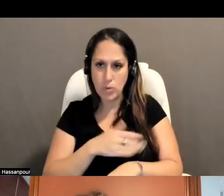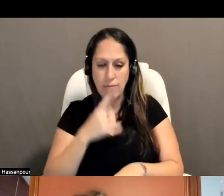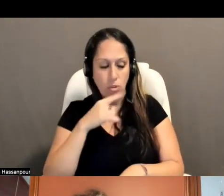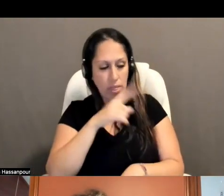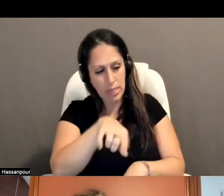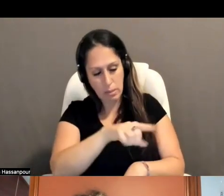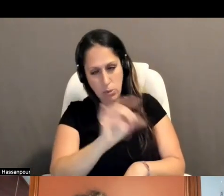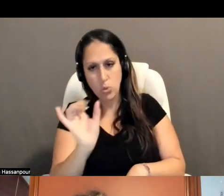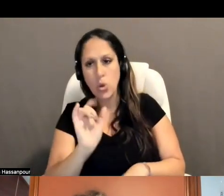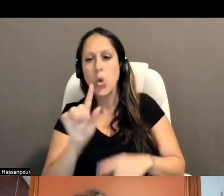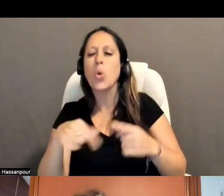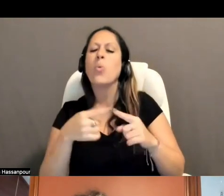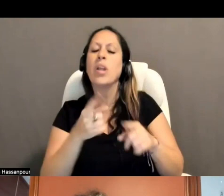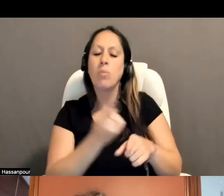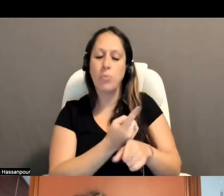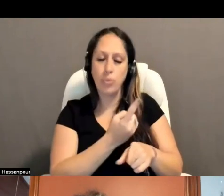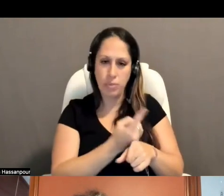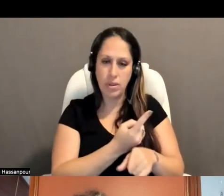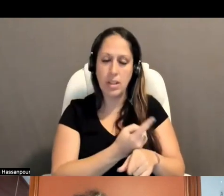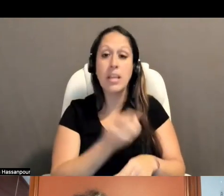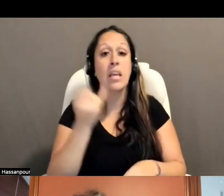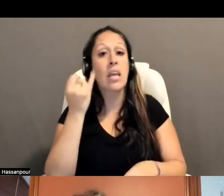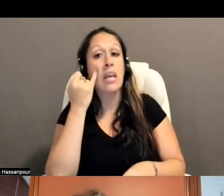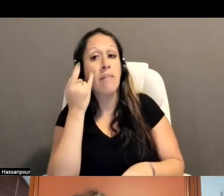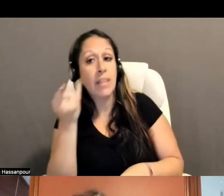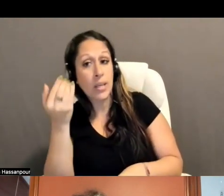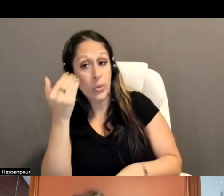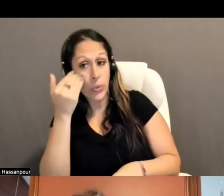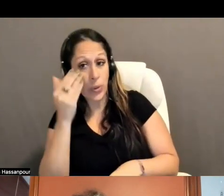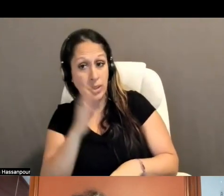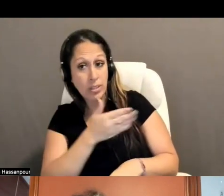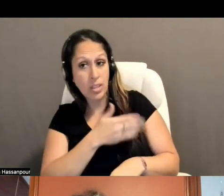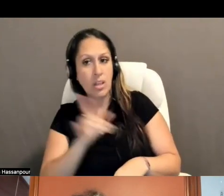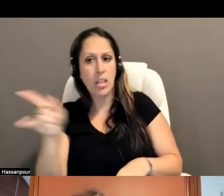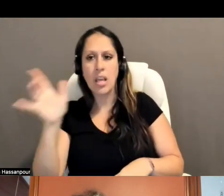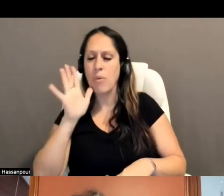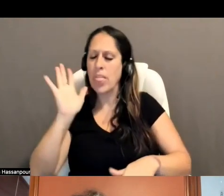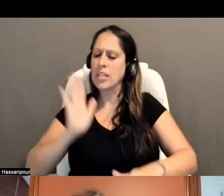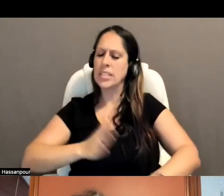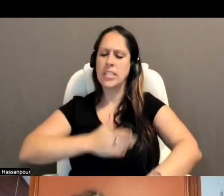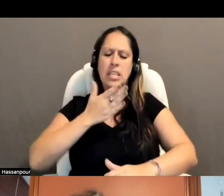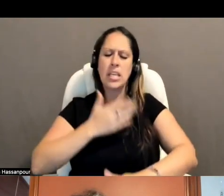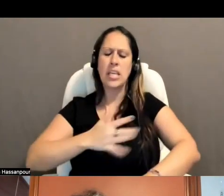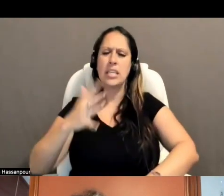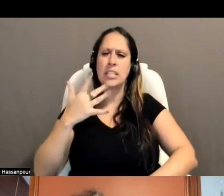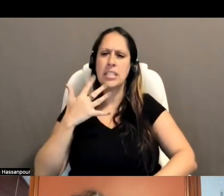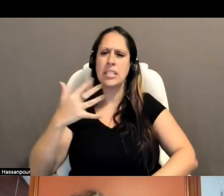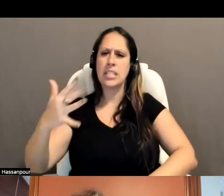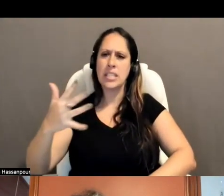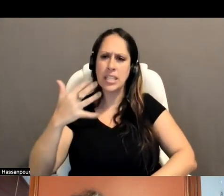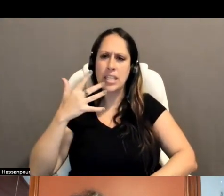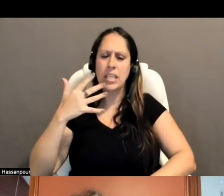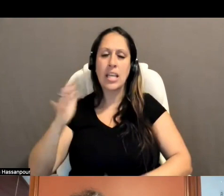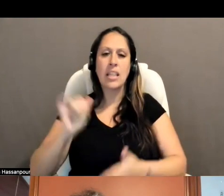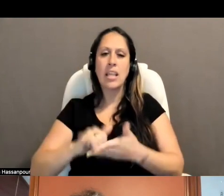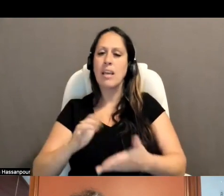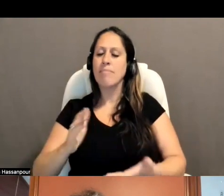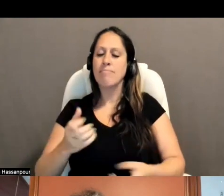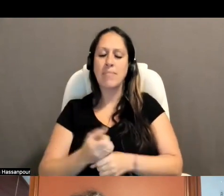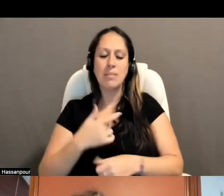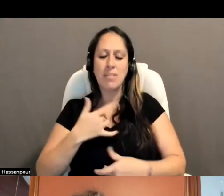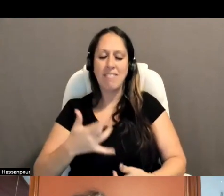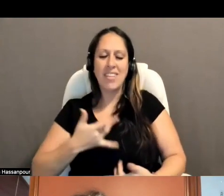folks when appropriate. And if they know the song, they will sing along. And that just brings me pure